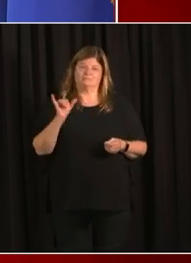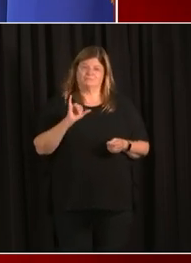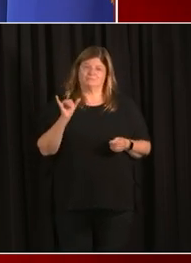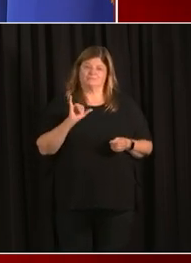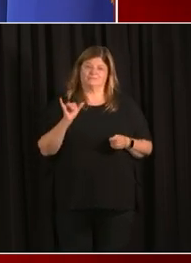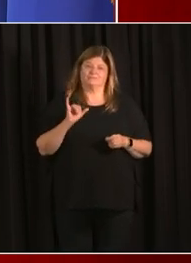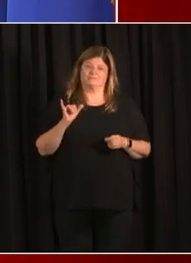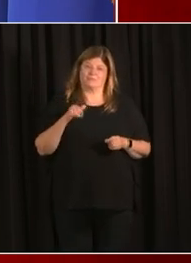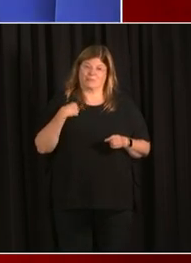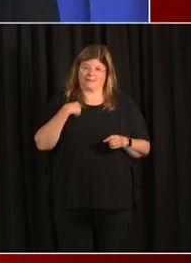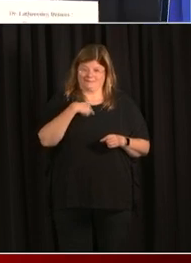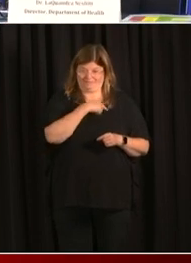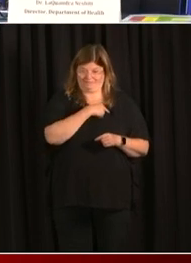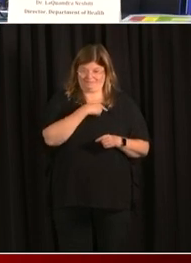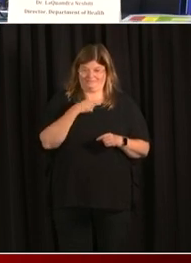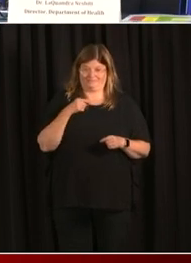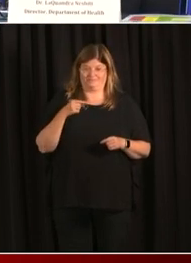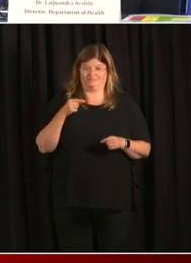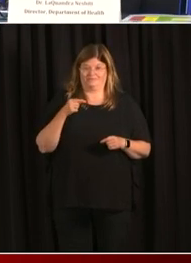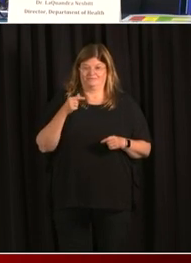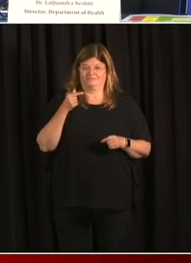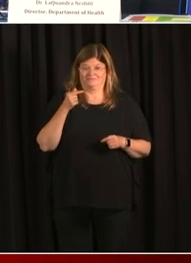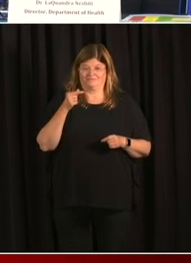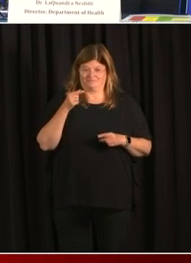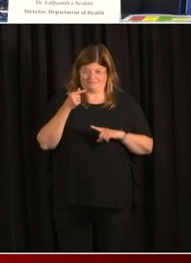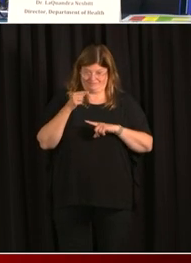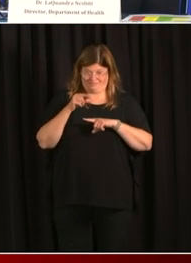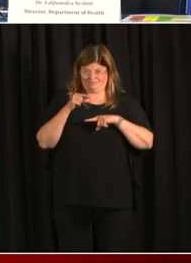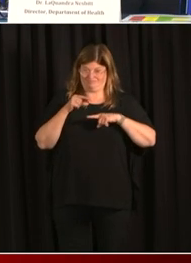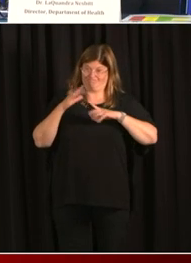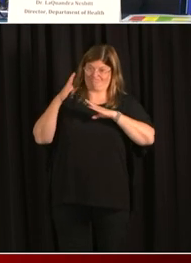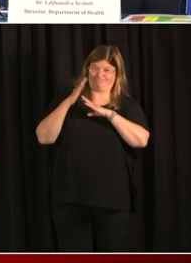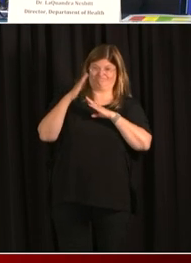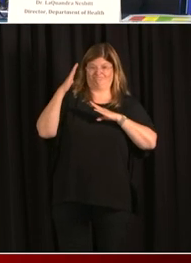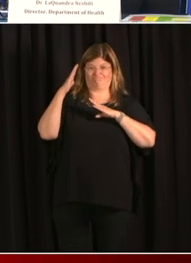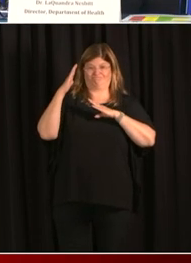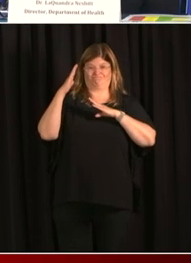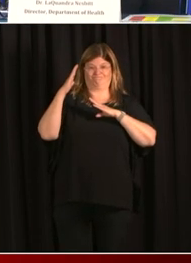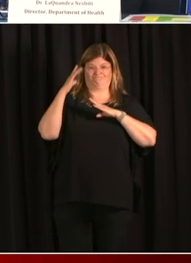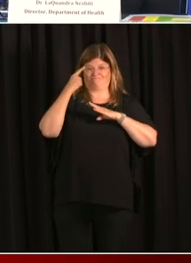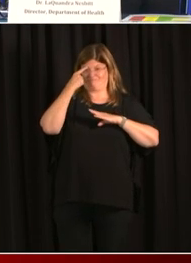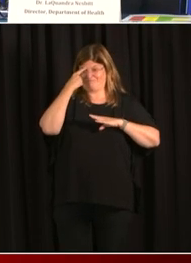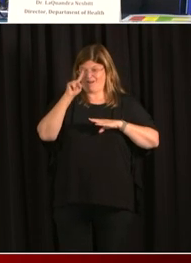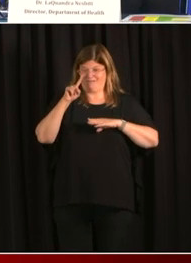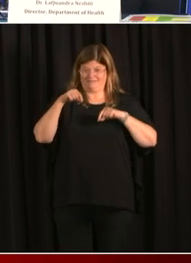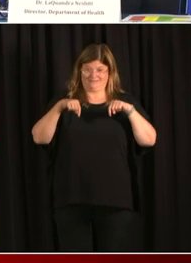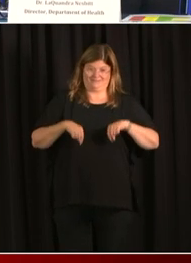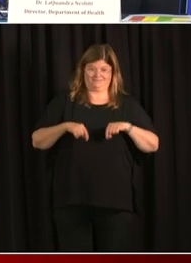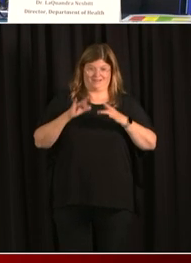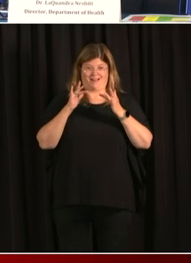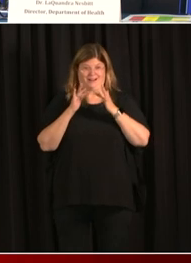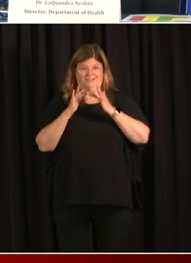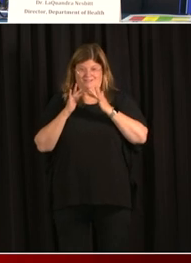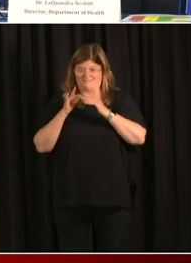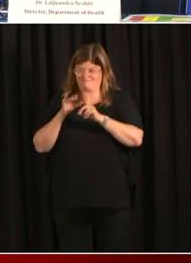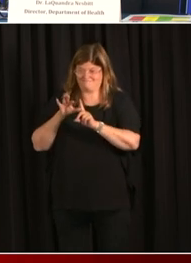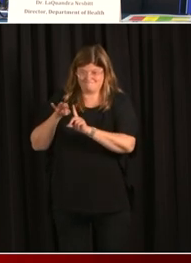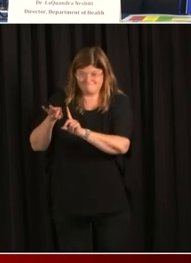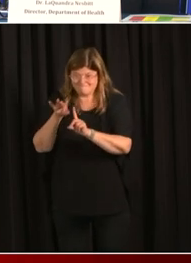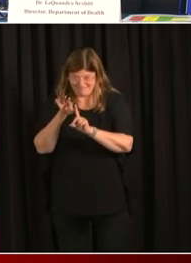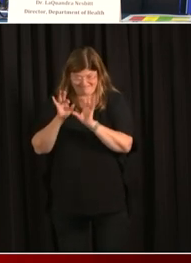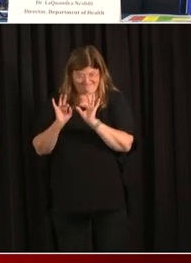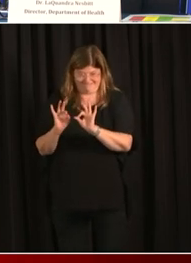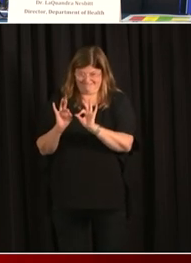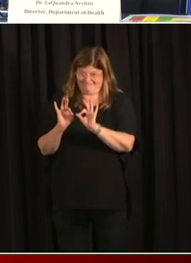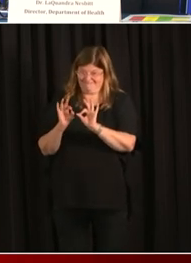are a gold star in terms of contact tracing. So that those two things kind of going hand in